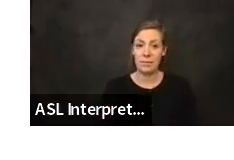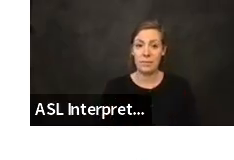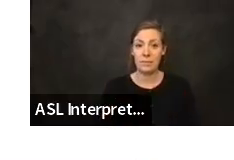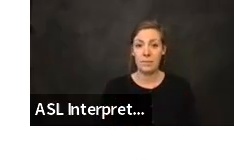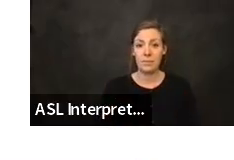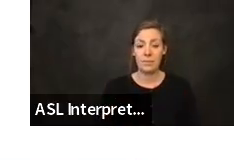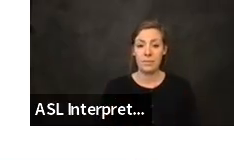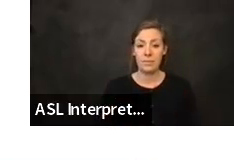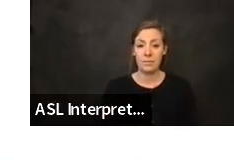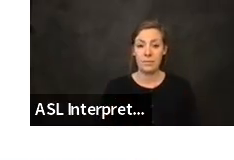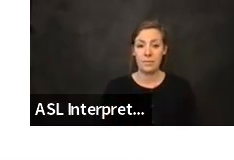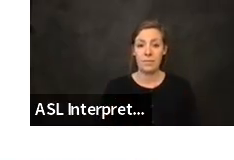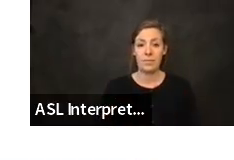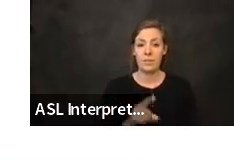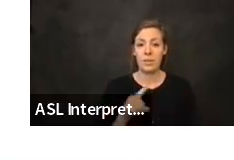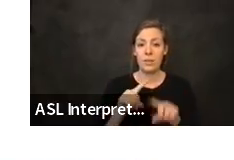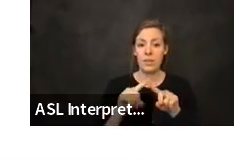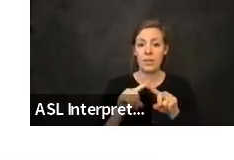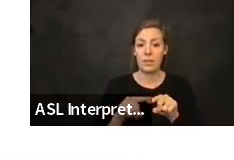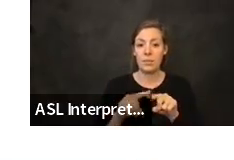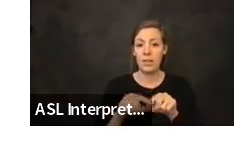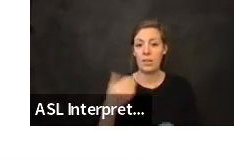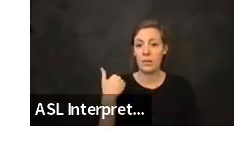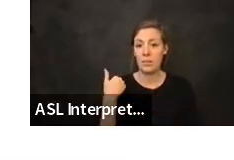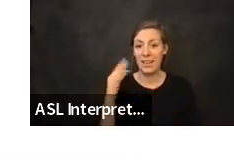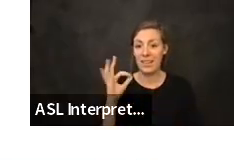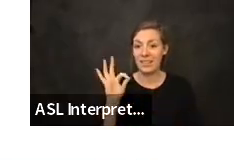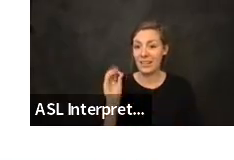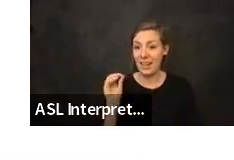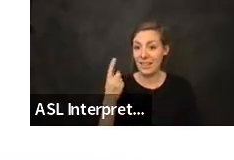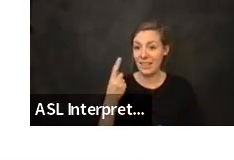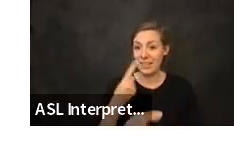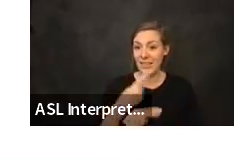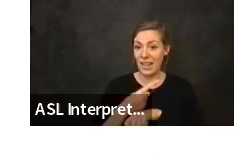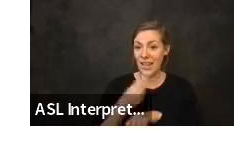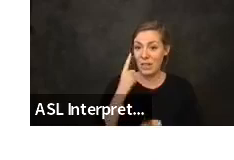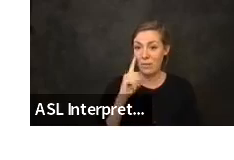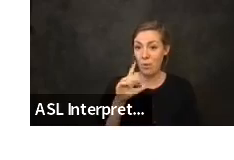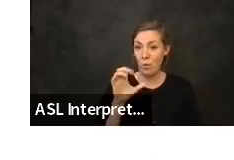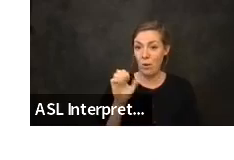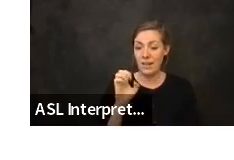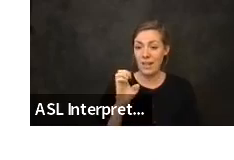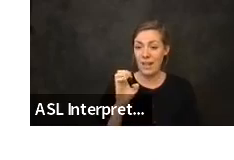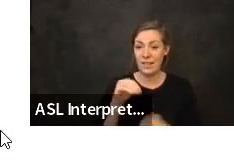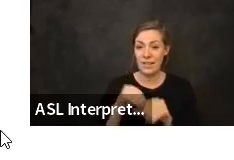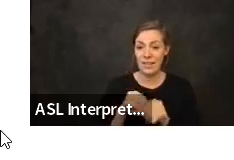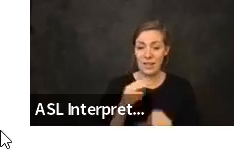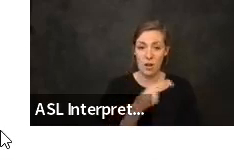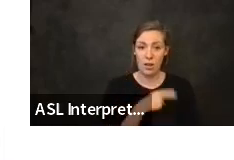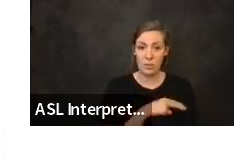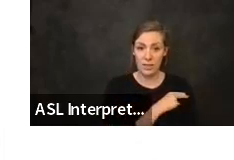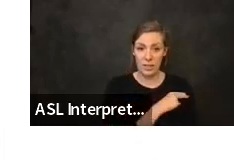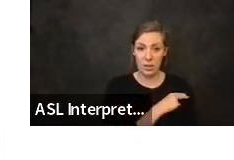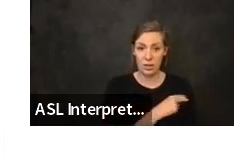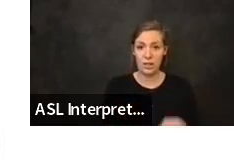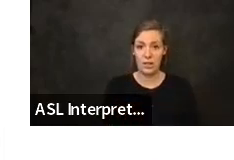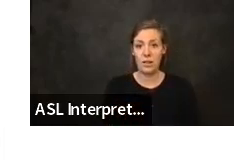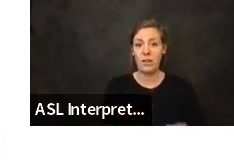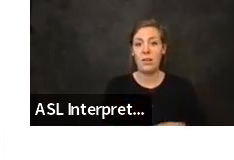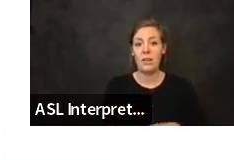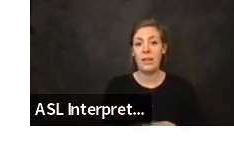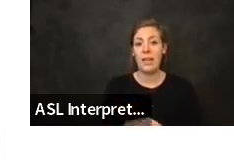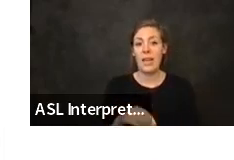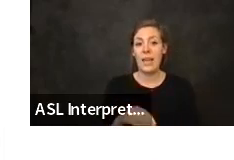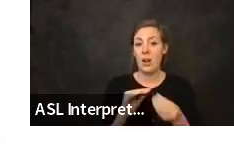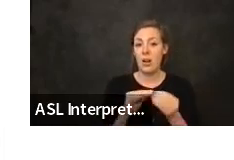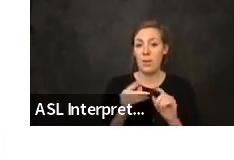based on the past 90 days for cases and hospitalizations, and on data from